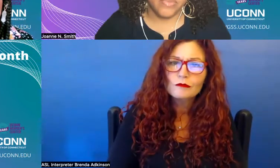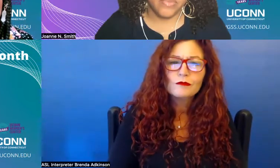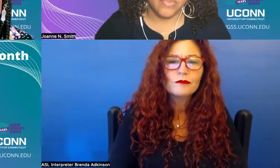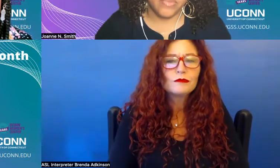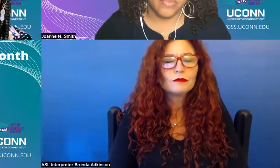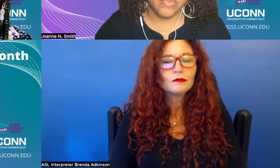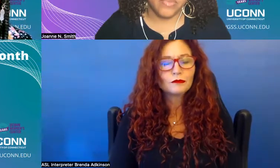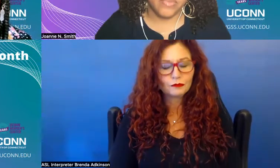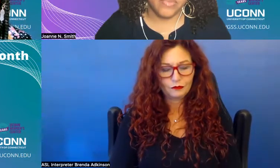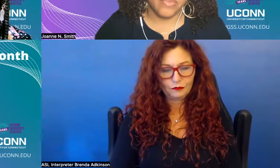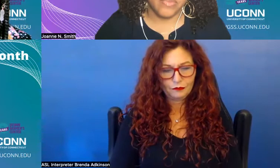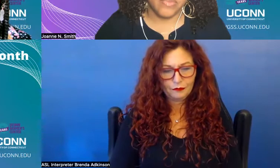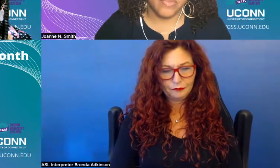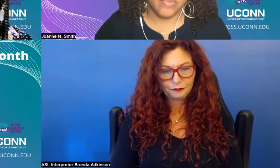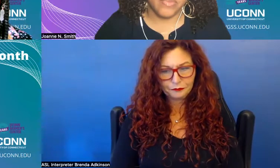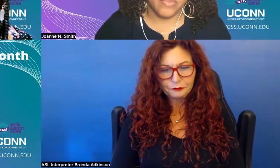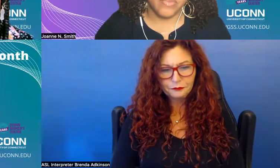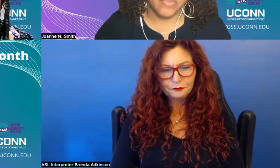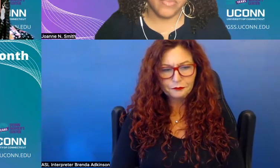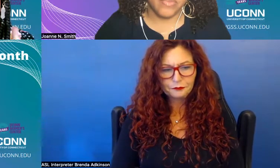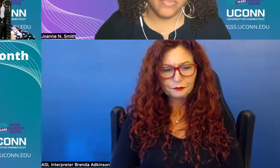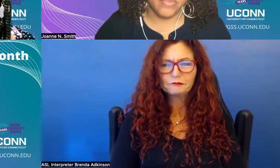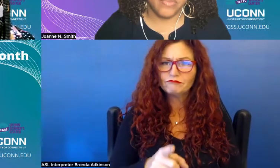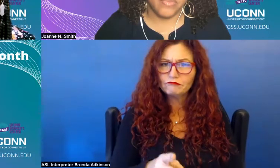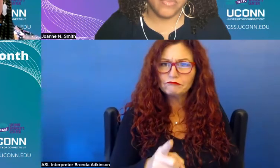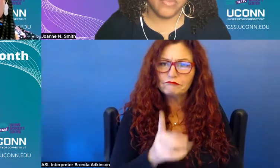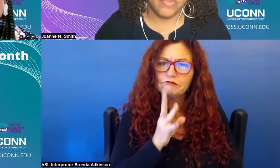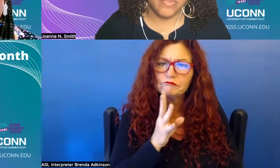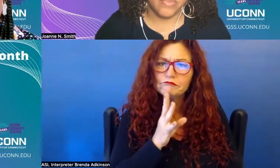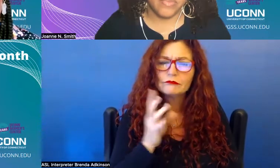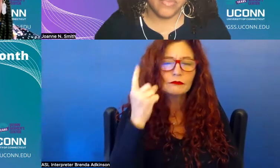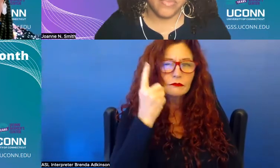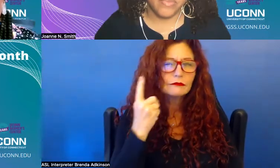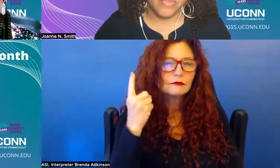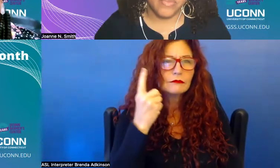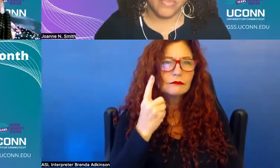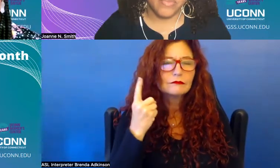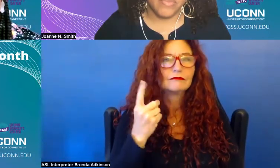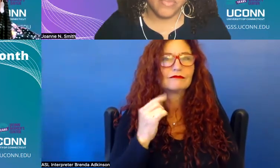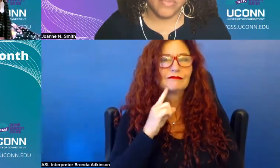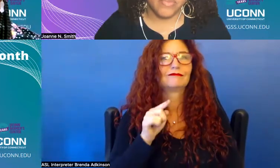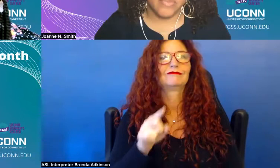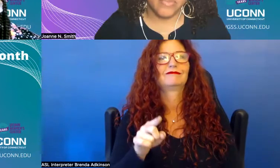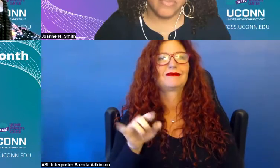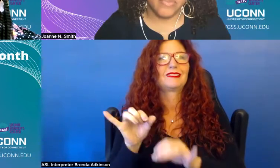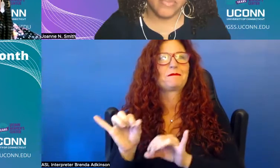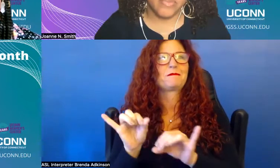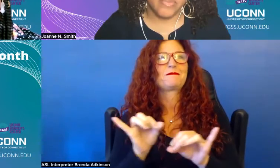And what one thing I was noting is just like the different connections that we all have and how